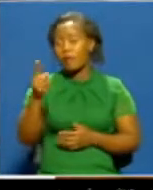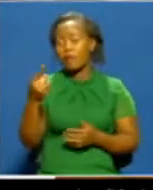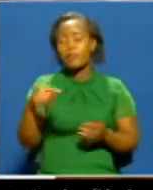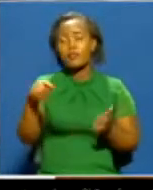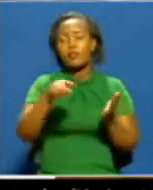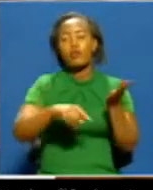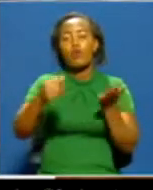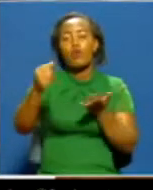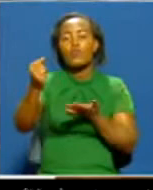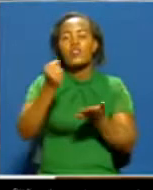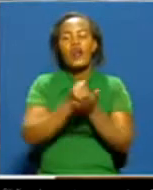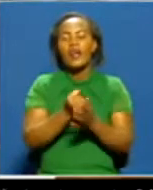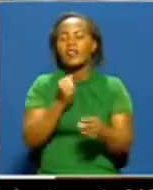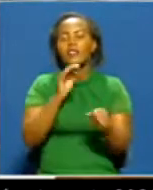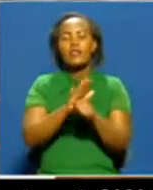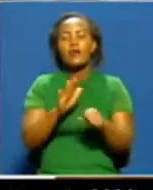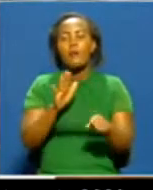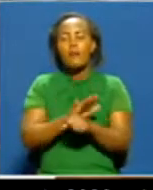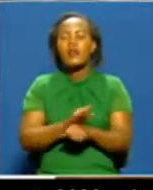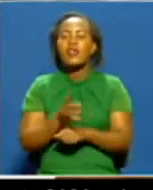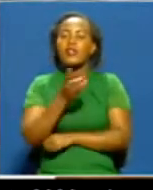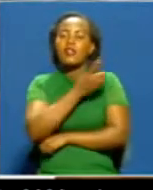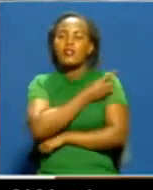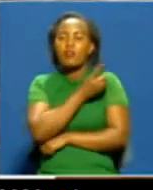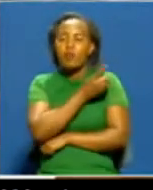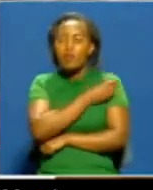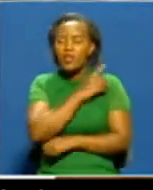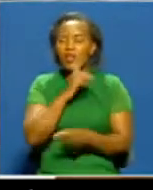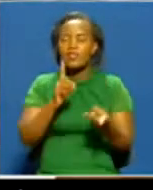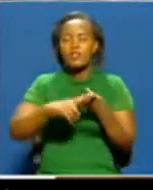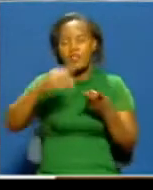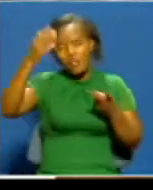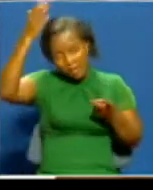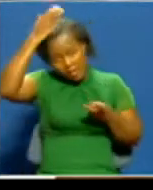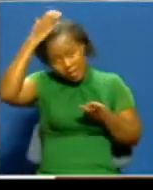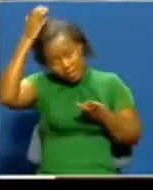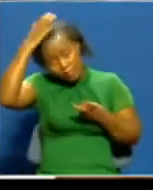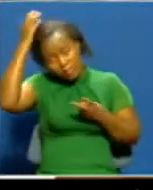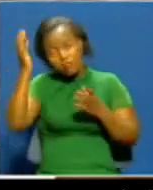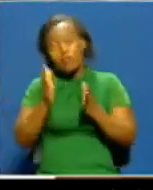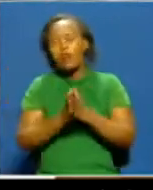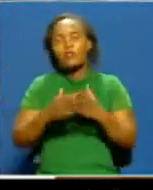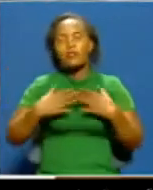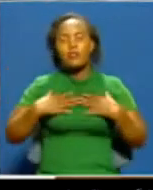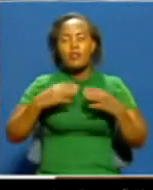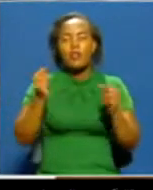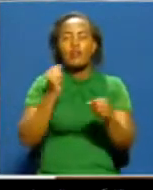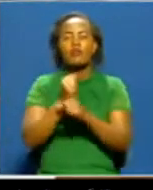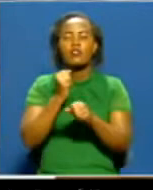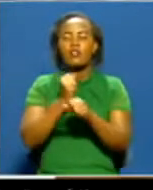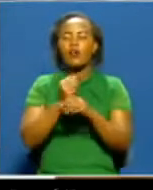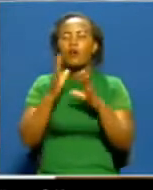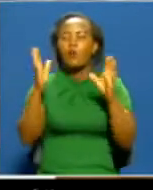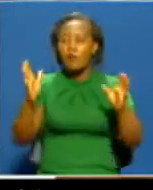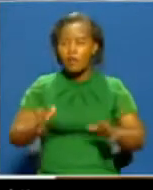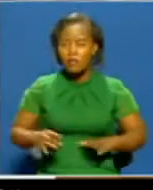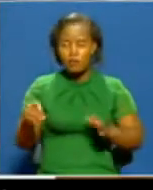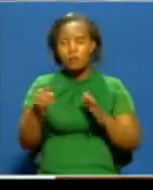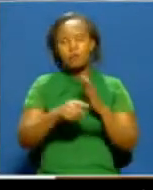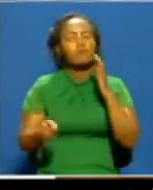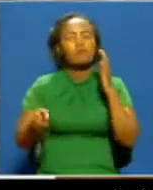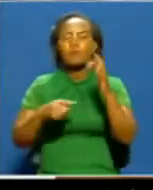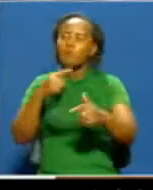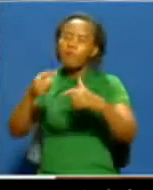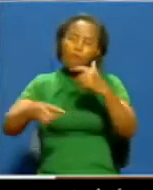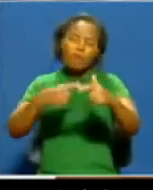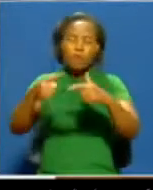hired more doctors, we hired more nurses, we hired more healthcare workers, and we will continue to do so.